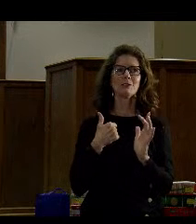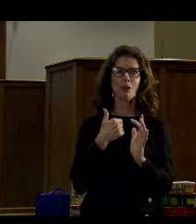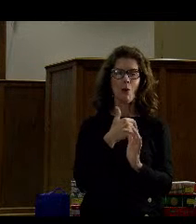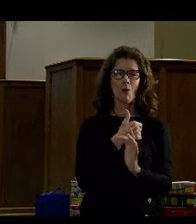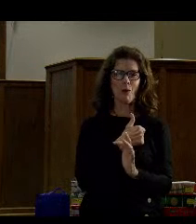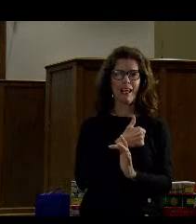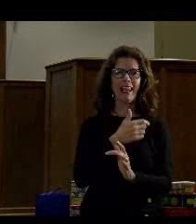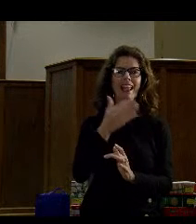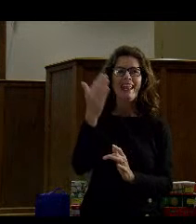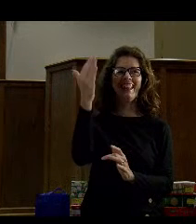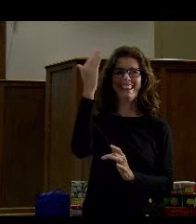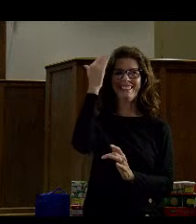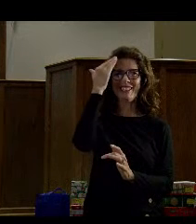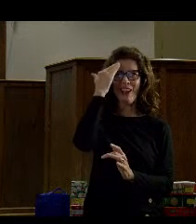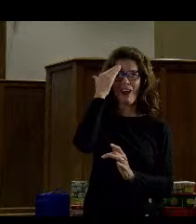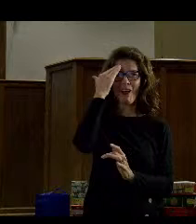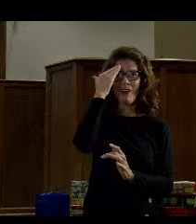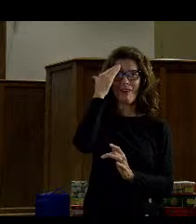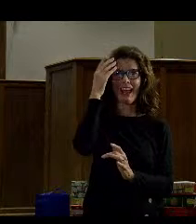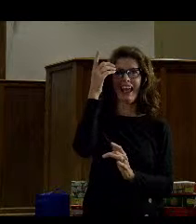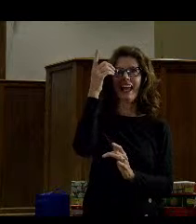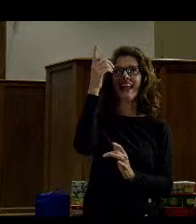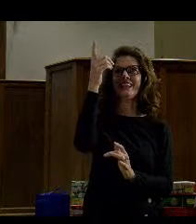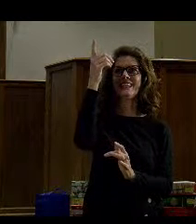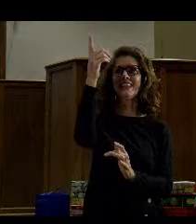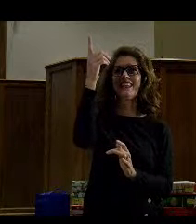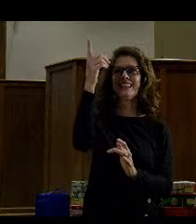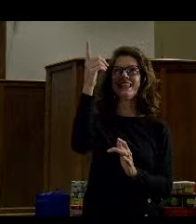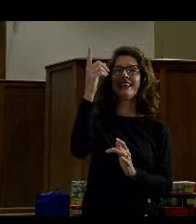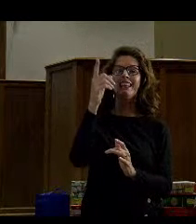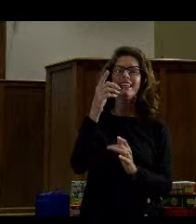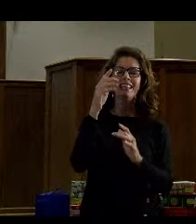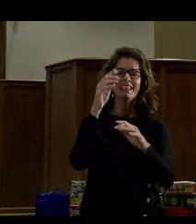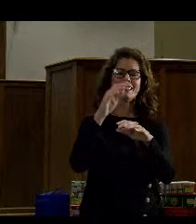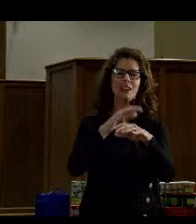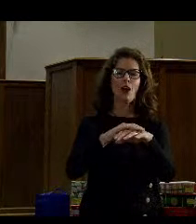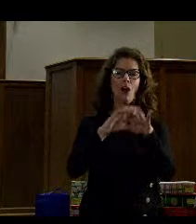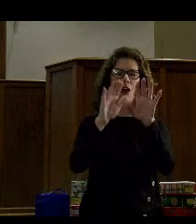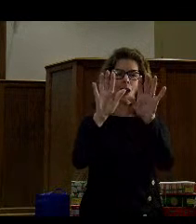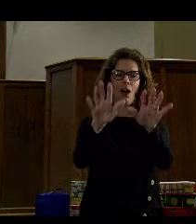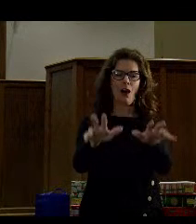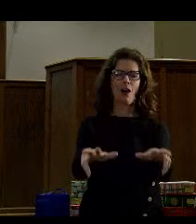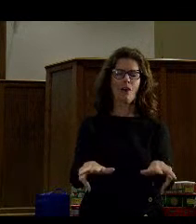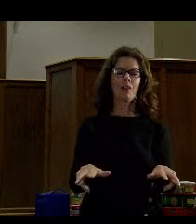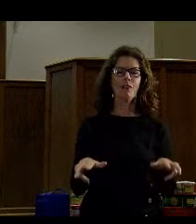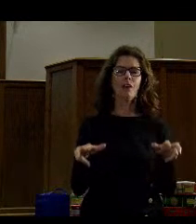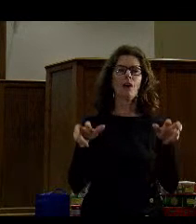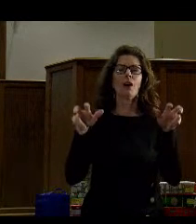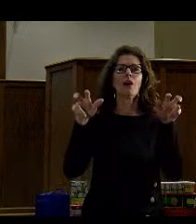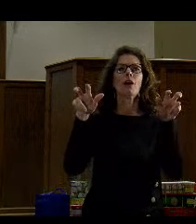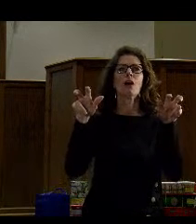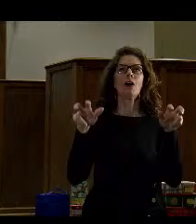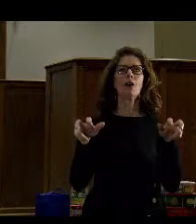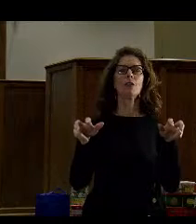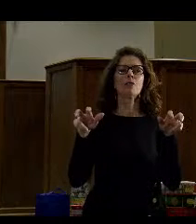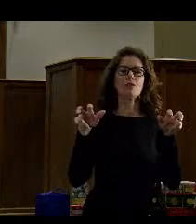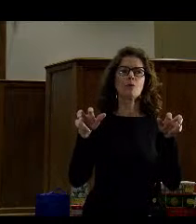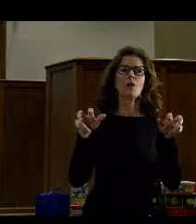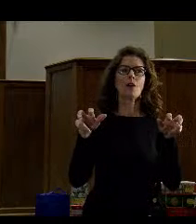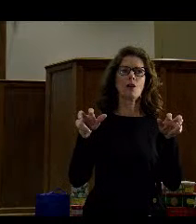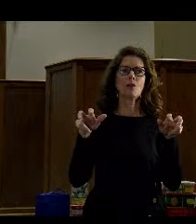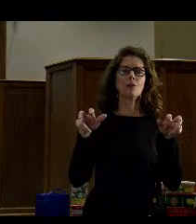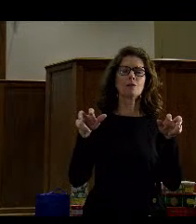Jesus, we know that He is on the